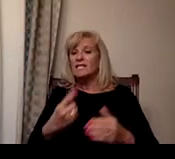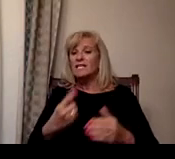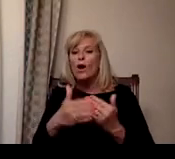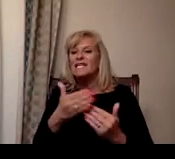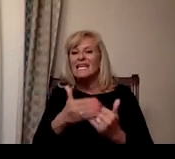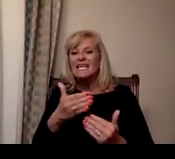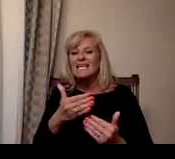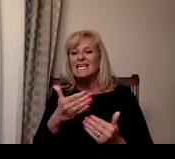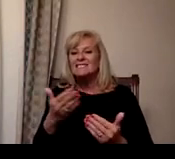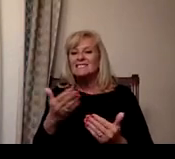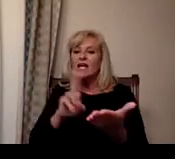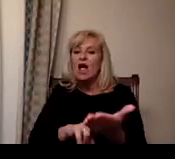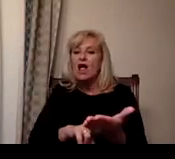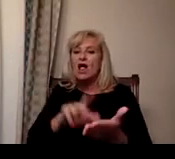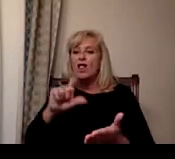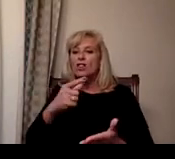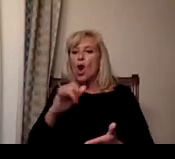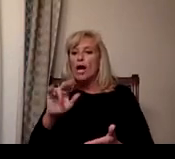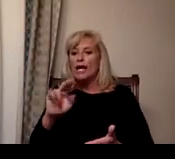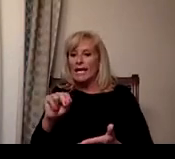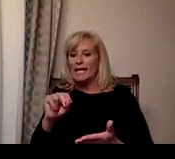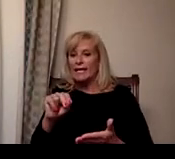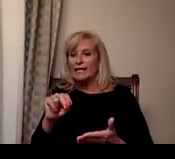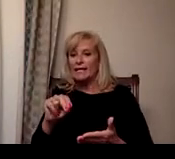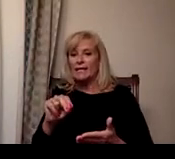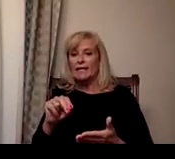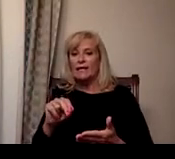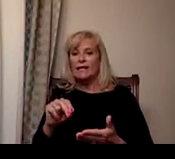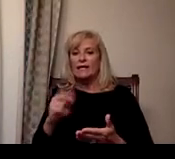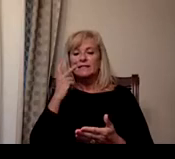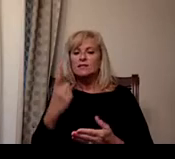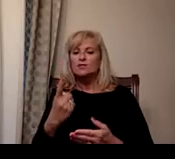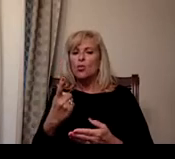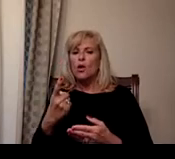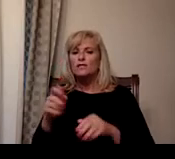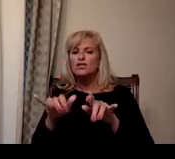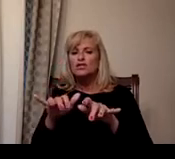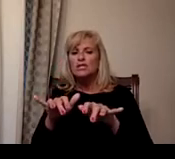login portal for everyone. So that is great. Let's see, there's one chat coming through.